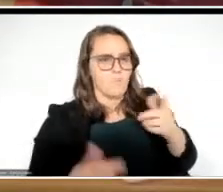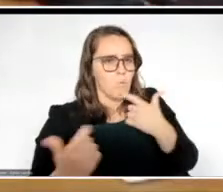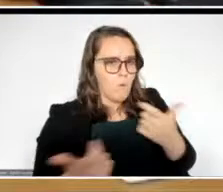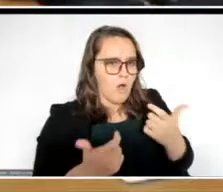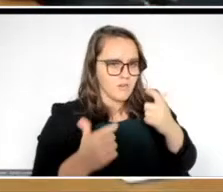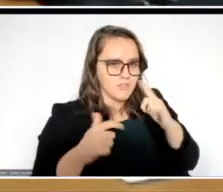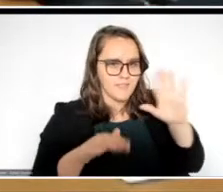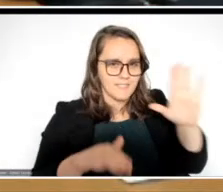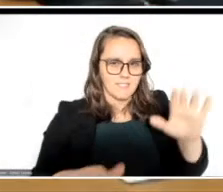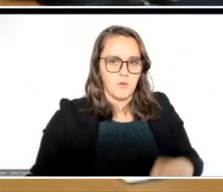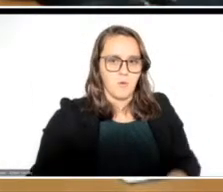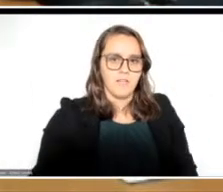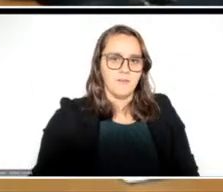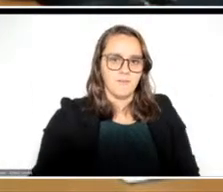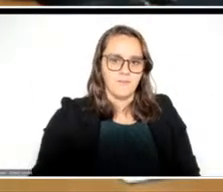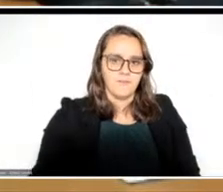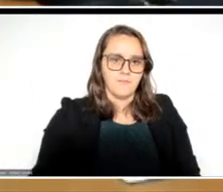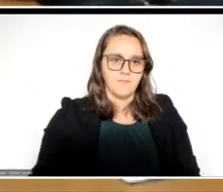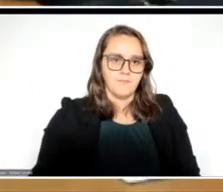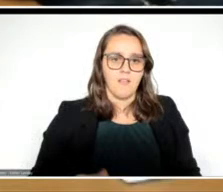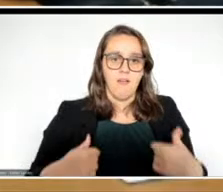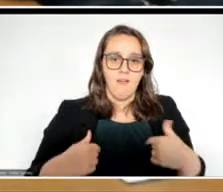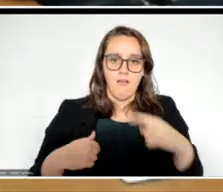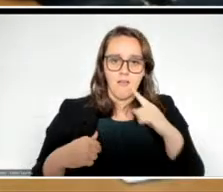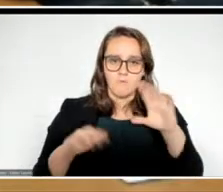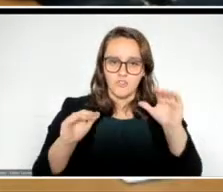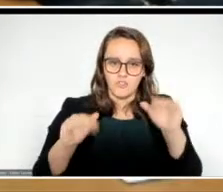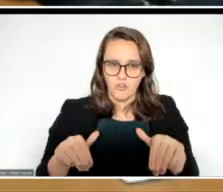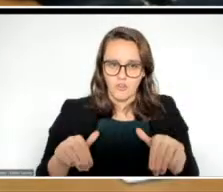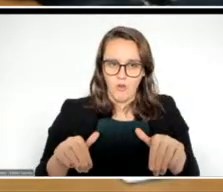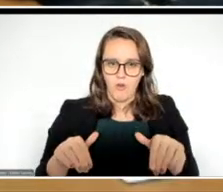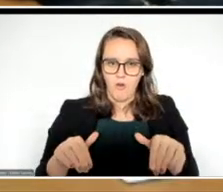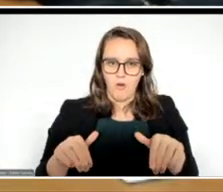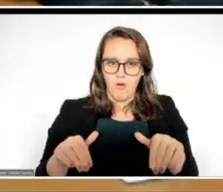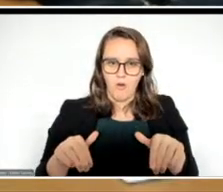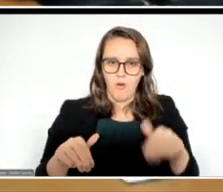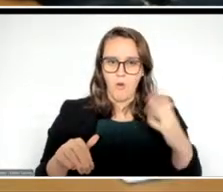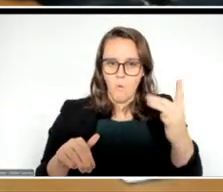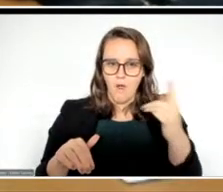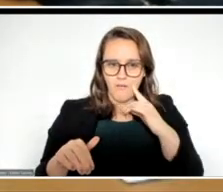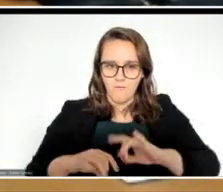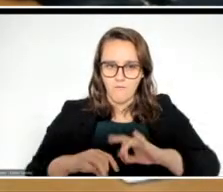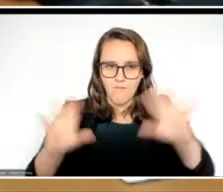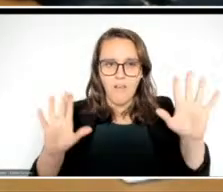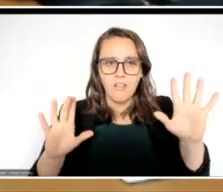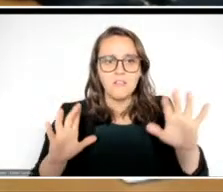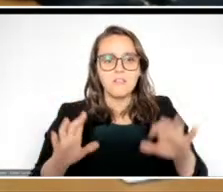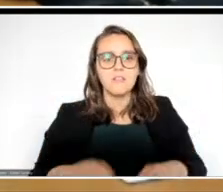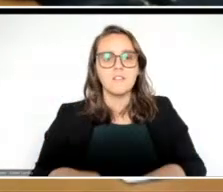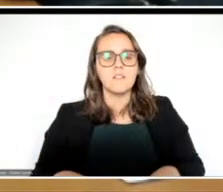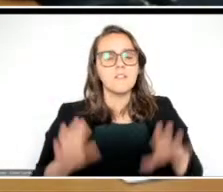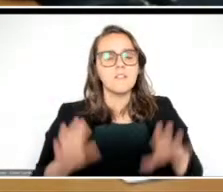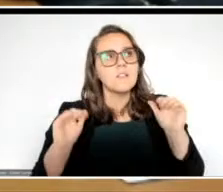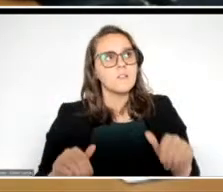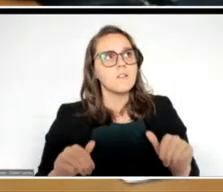I was stunned by violence and was stunned by the president's